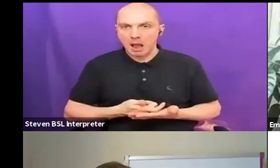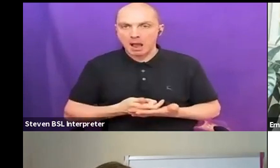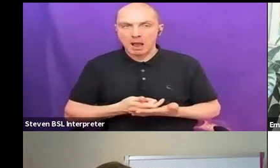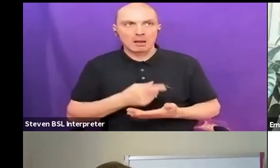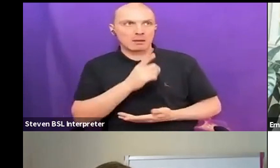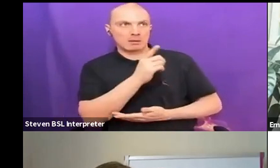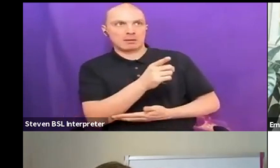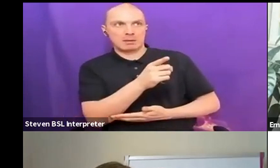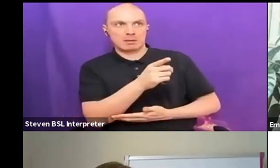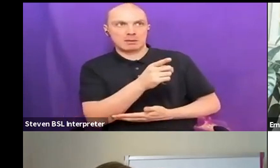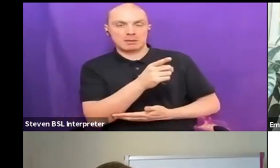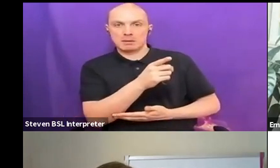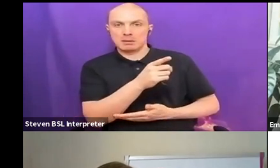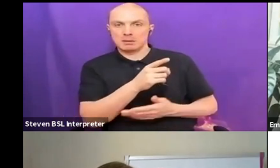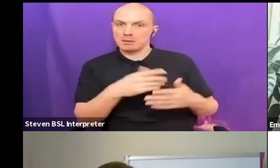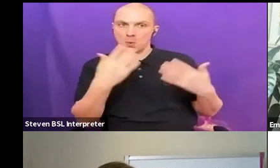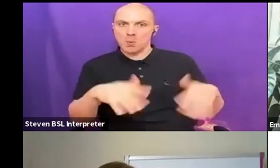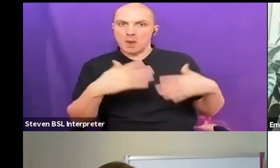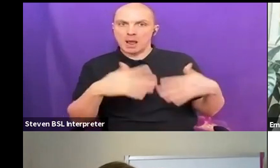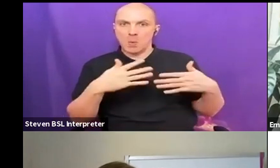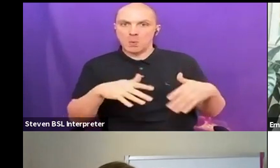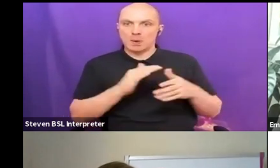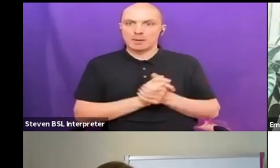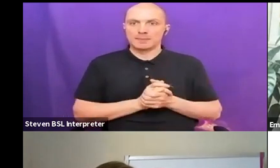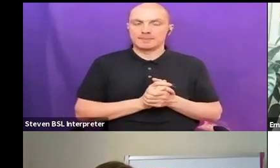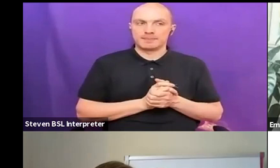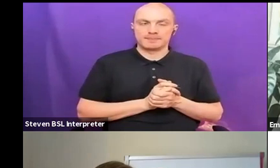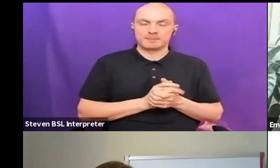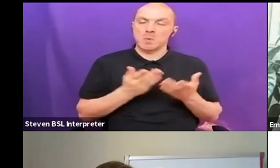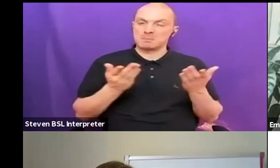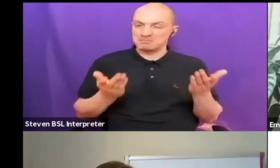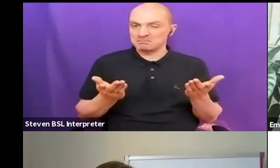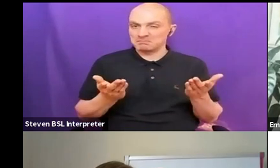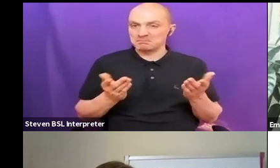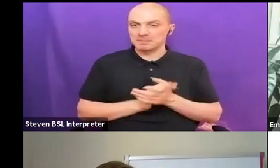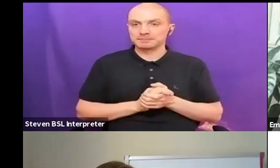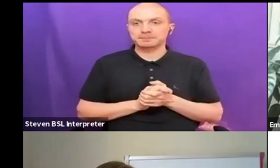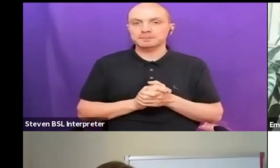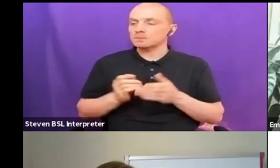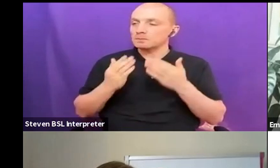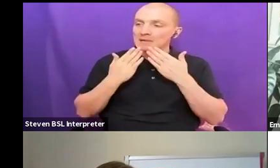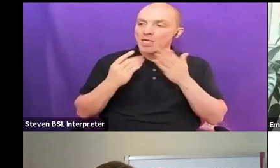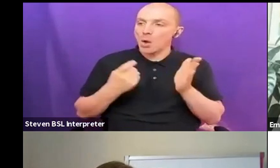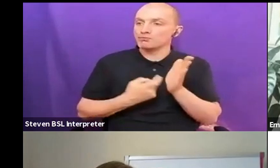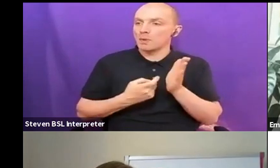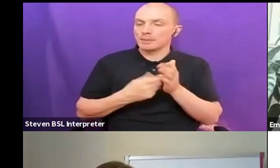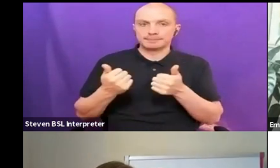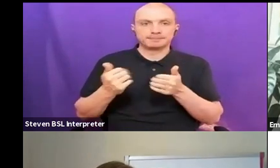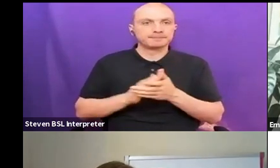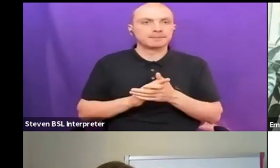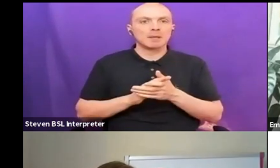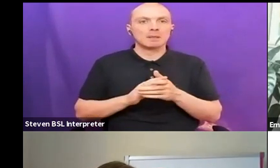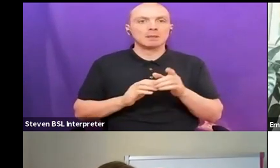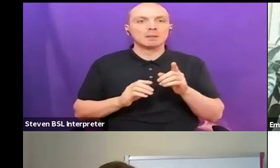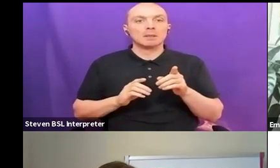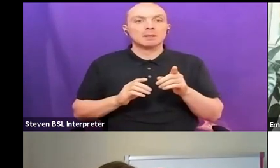outstanding accommodation. Thank you, Rona, that's great. Now, I do have a question here about the kind of